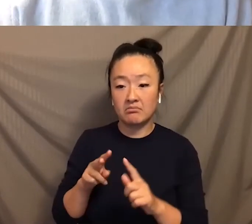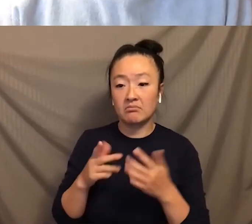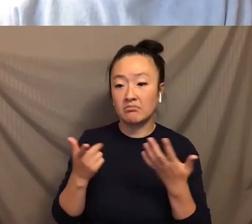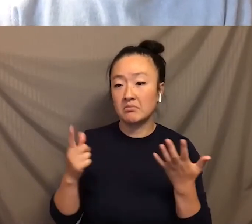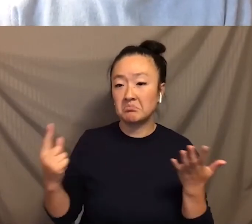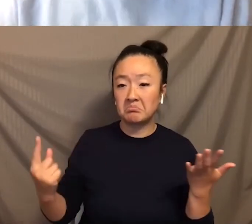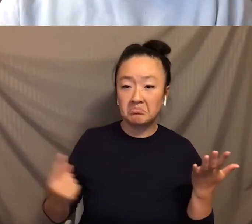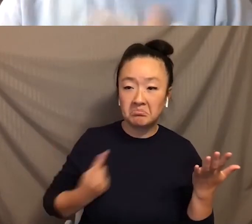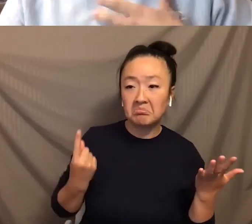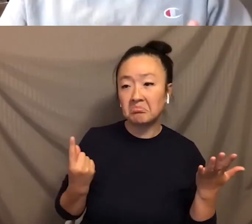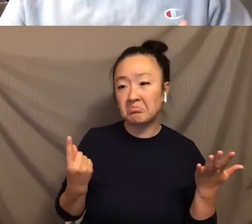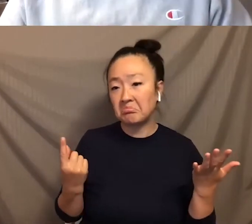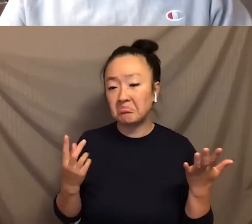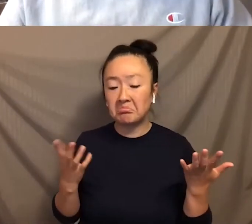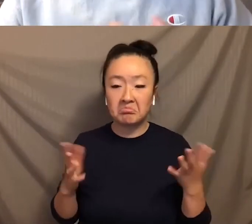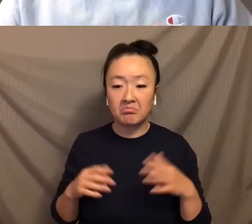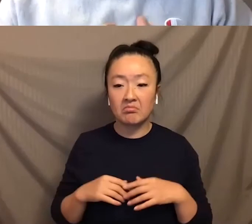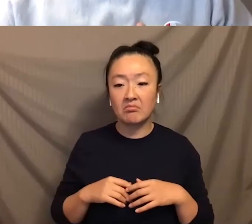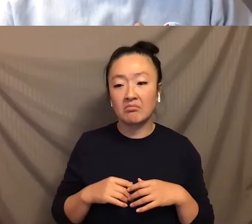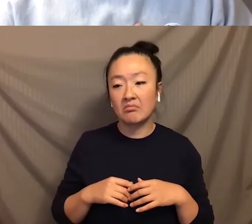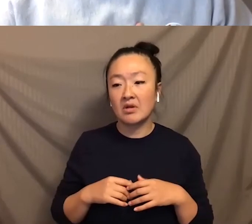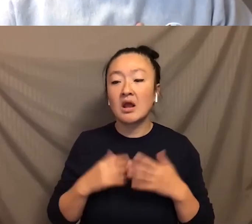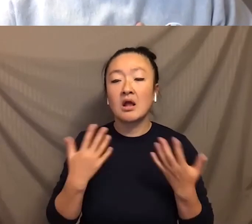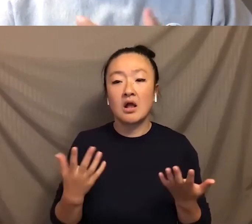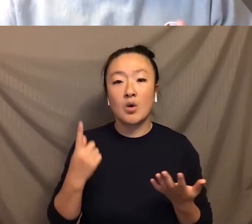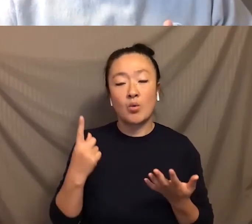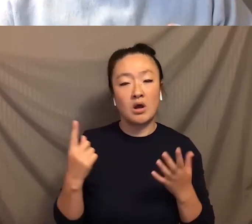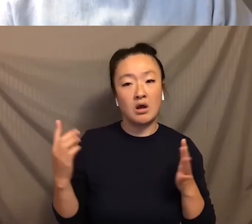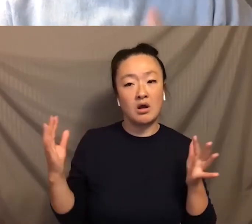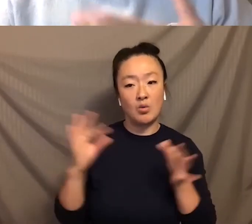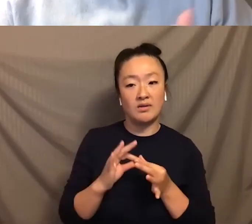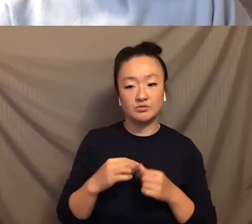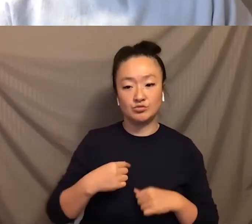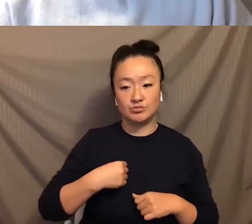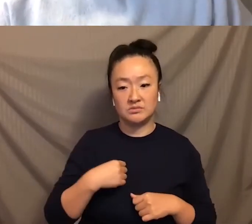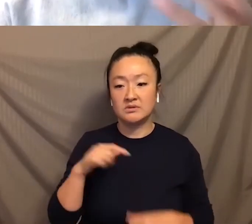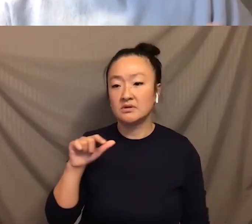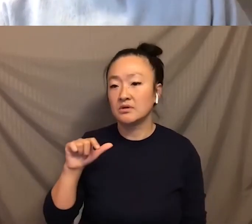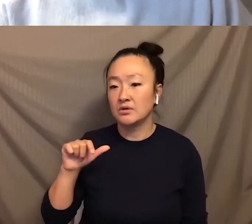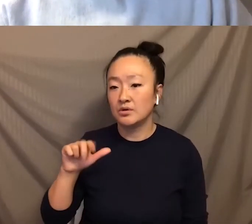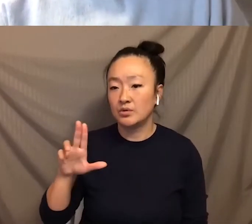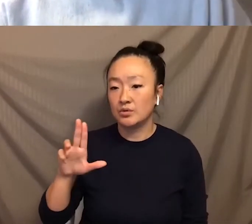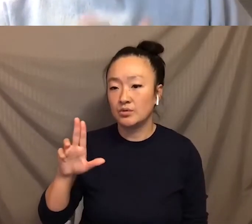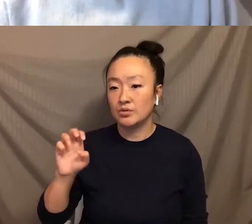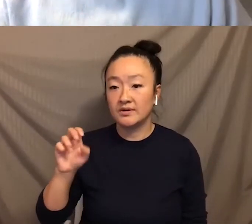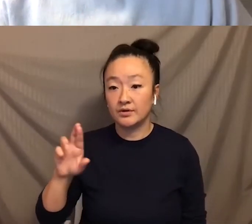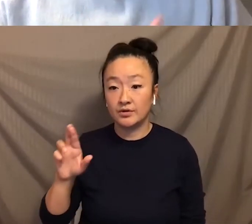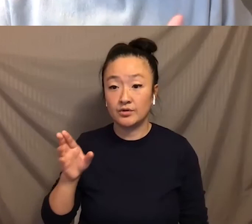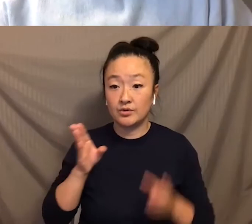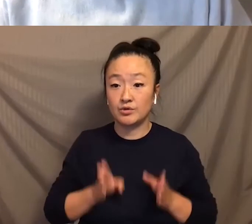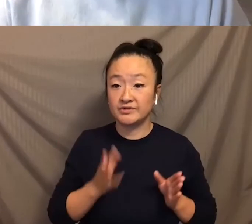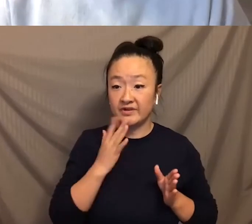slights, especially one kind of pertaining to me being a queer person of color writing this story,